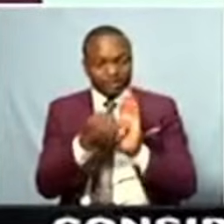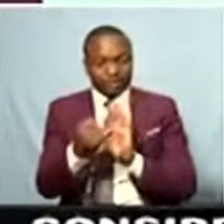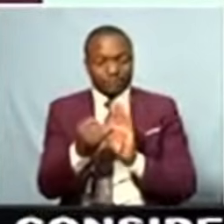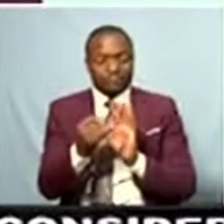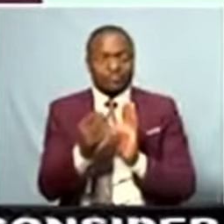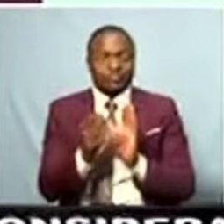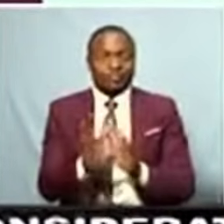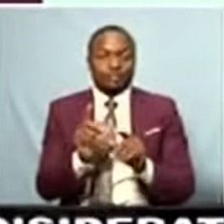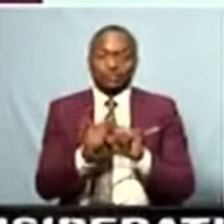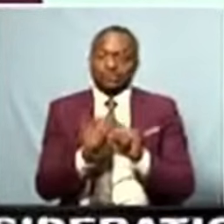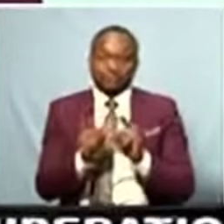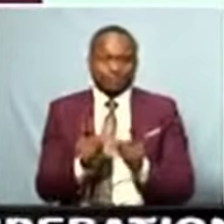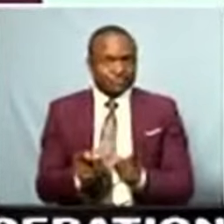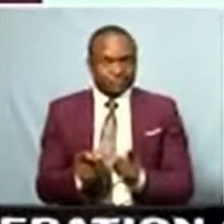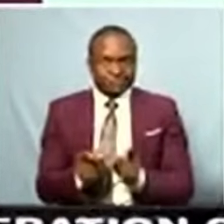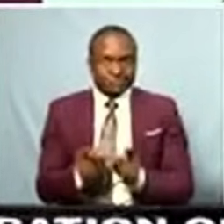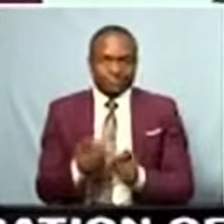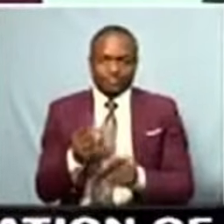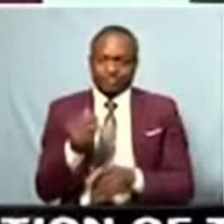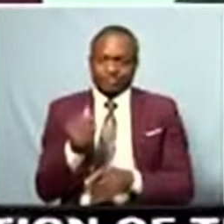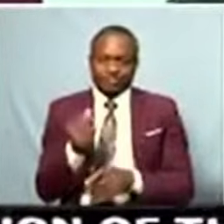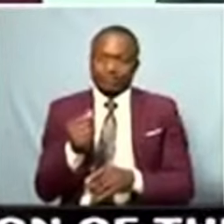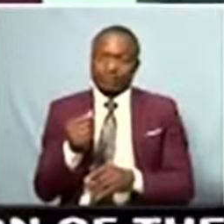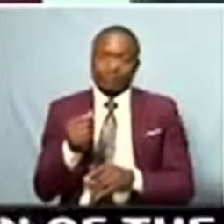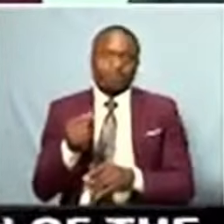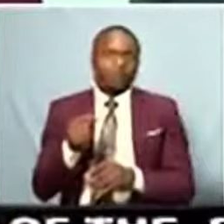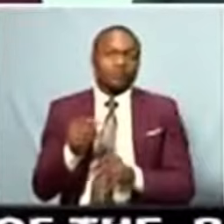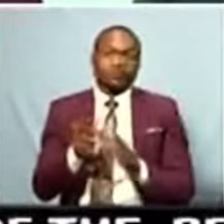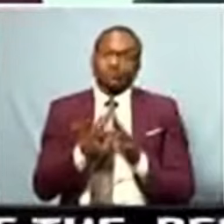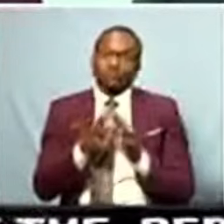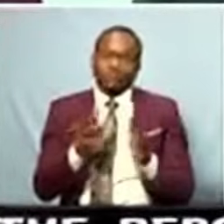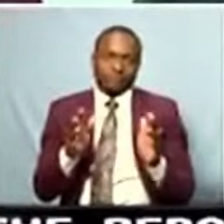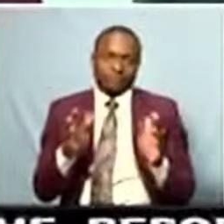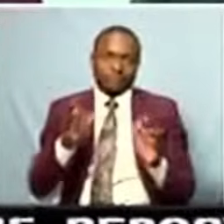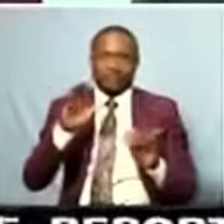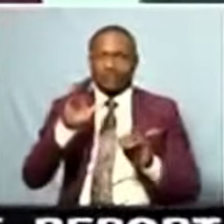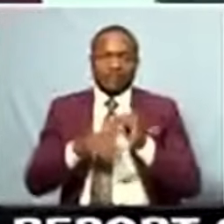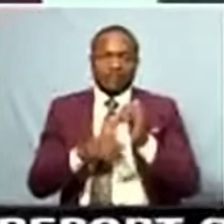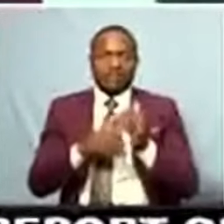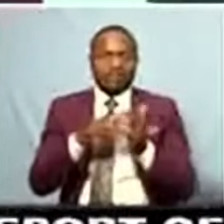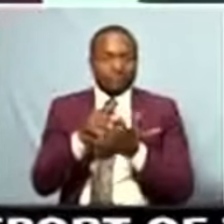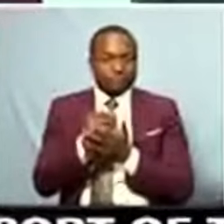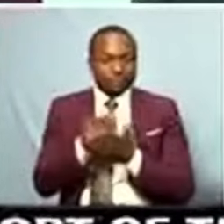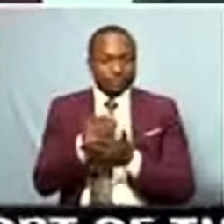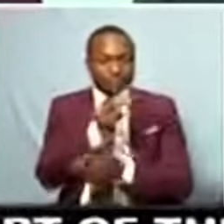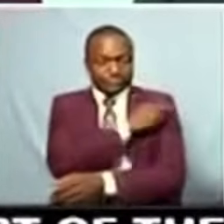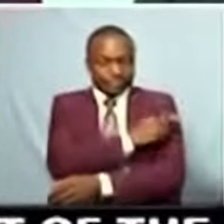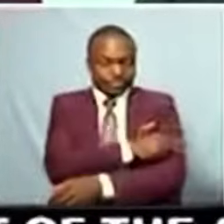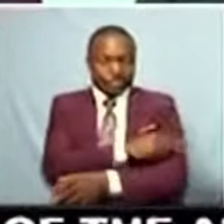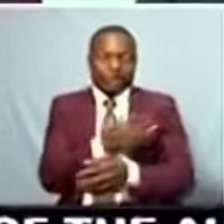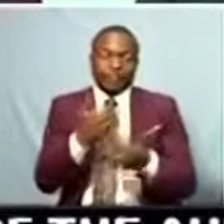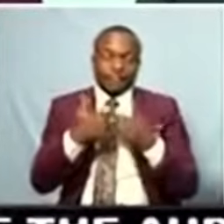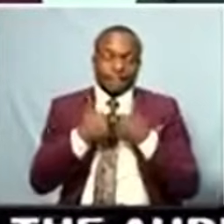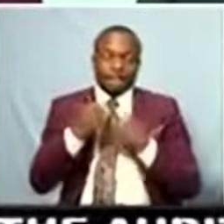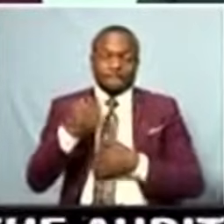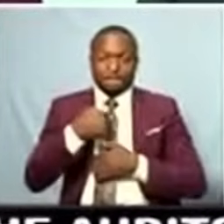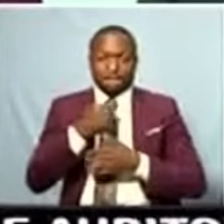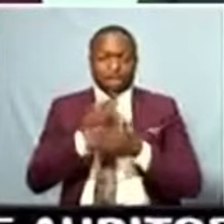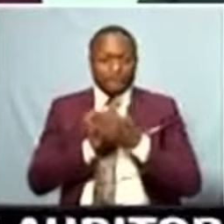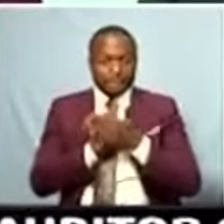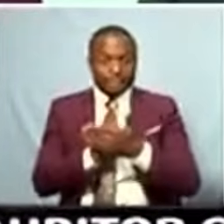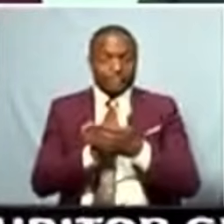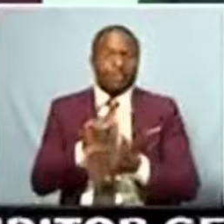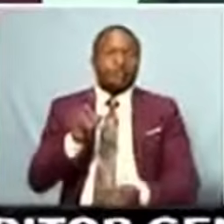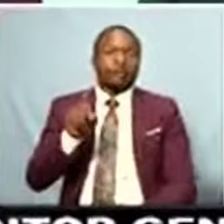Unfortunately, the amount was beyond the financial status of the hospital. Then I did guide that they needed